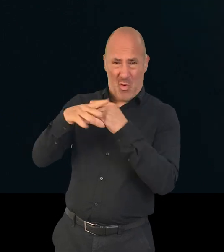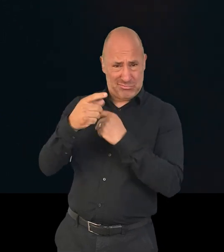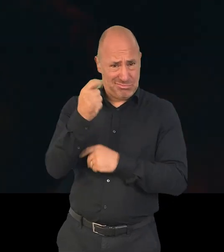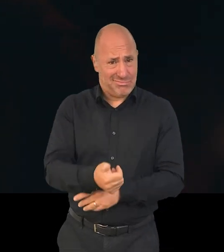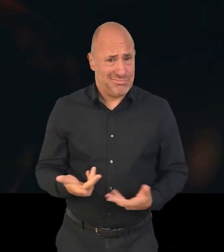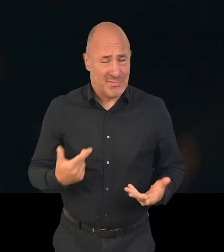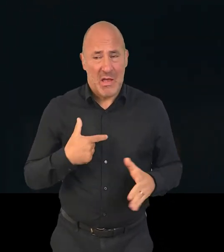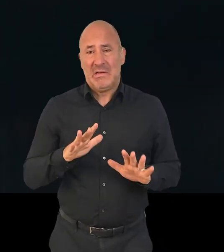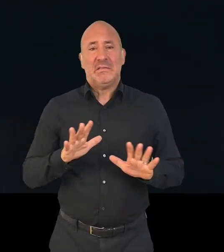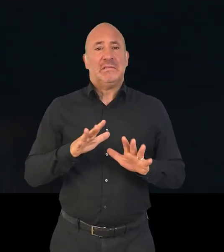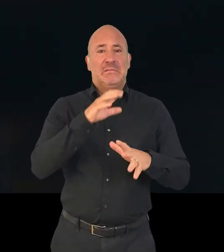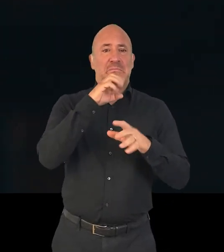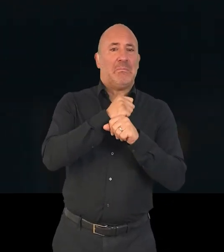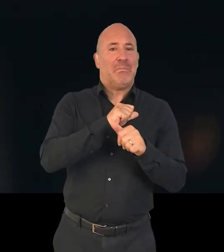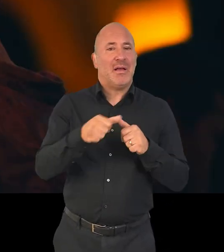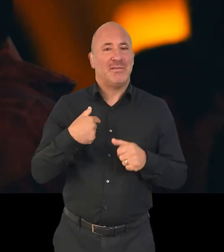community.